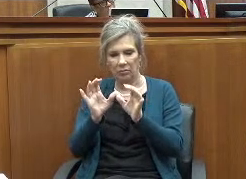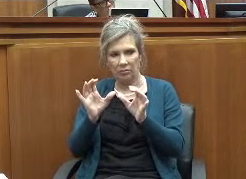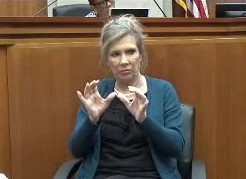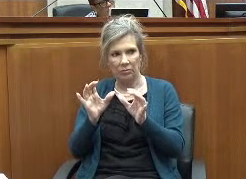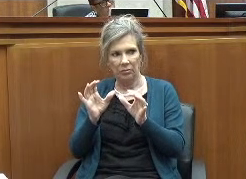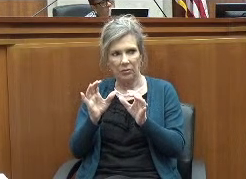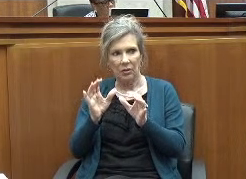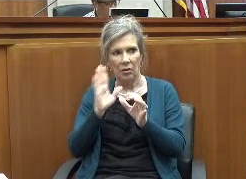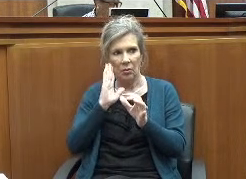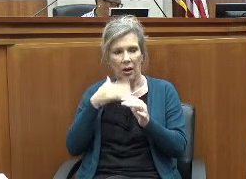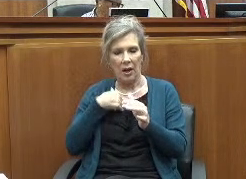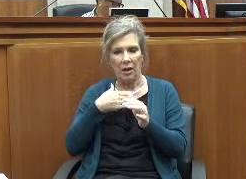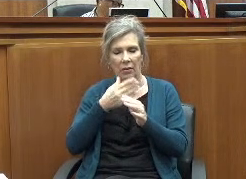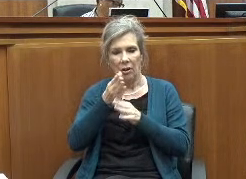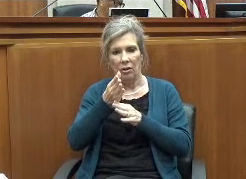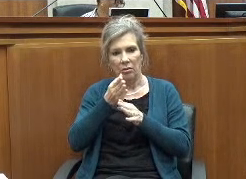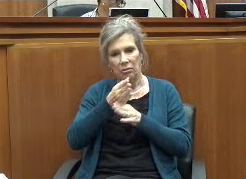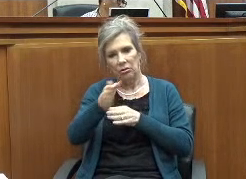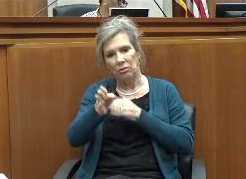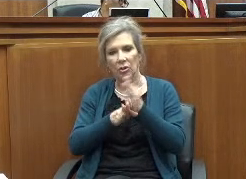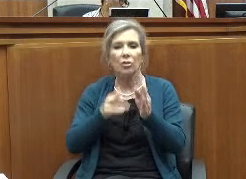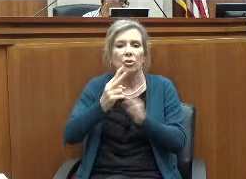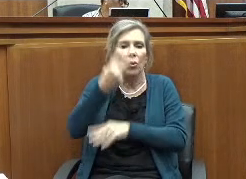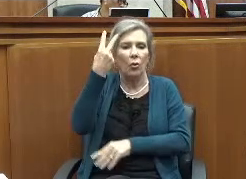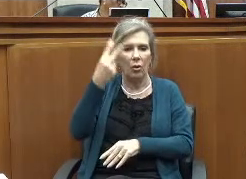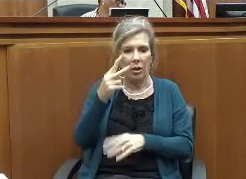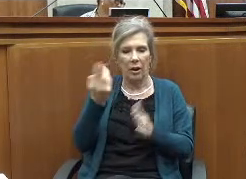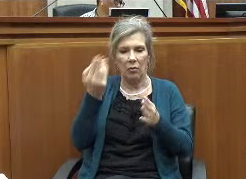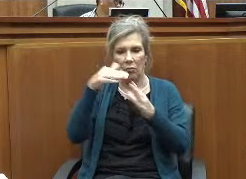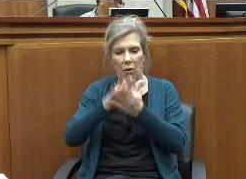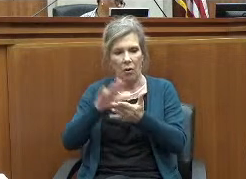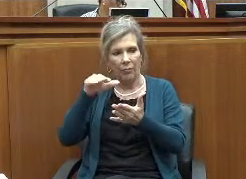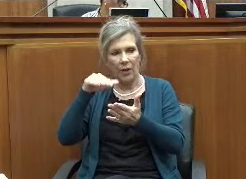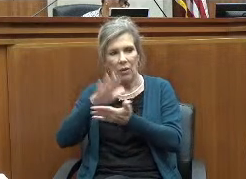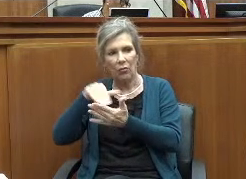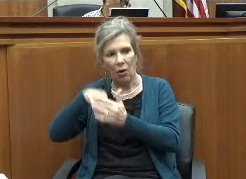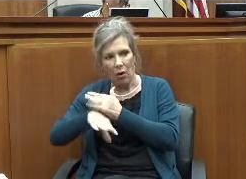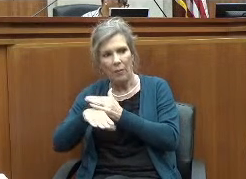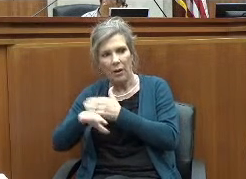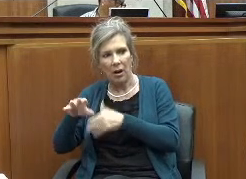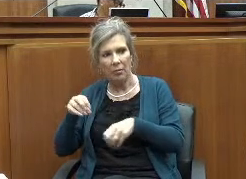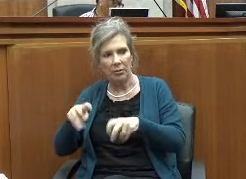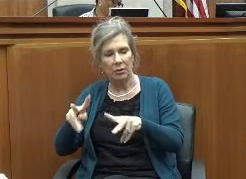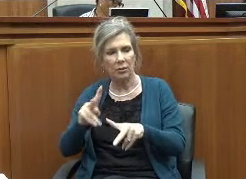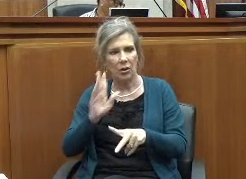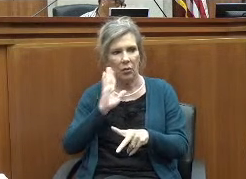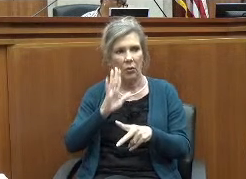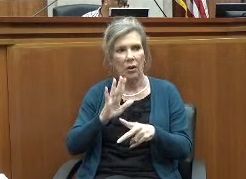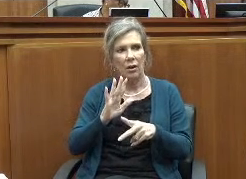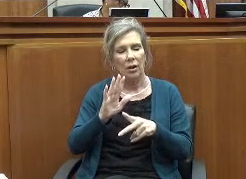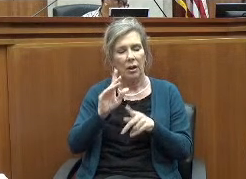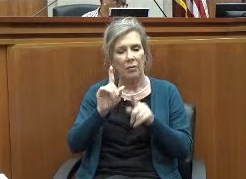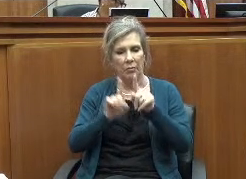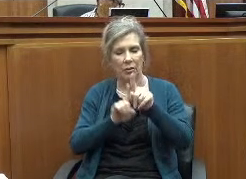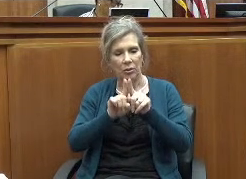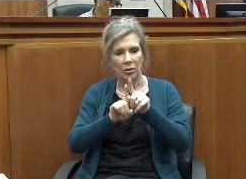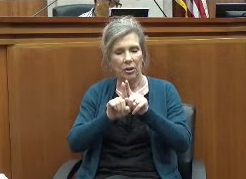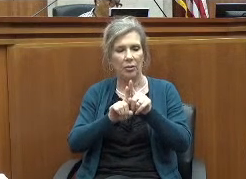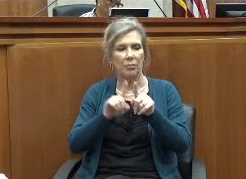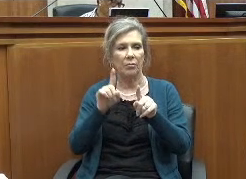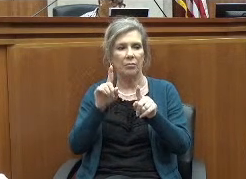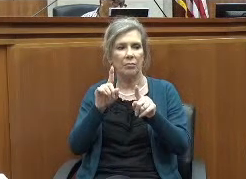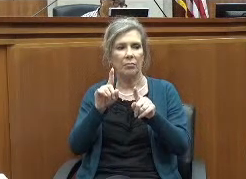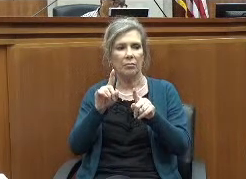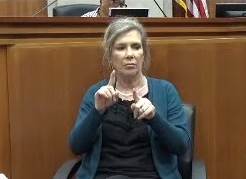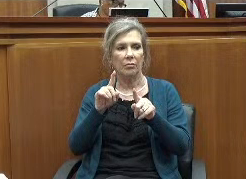dual enrollment opportunities. Through LACA's Career Network, the school will facilitate mentorships, internships, and project-based learning